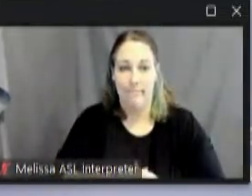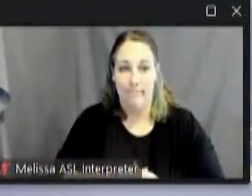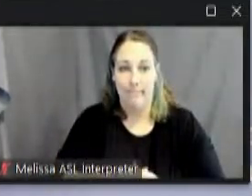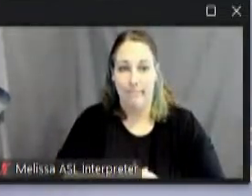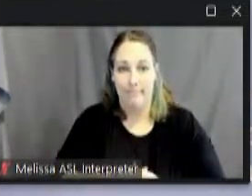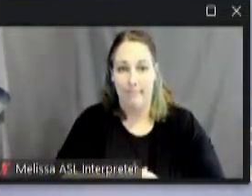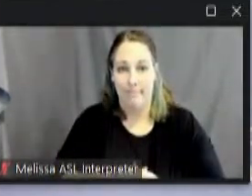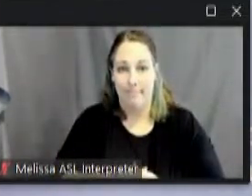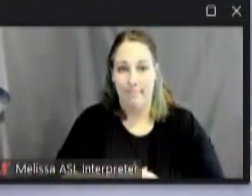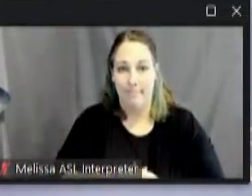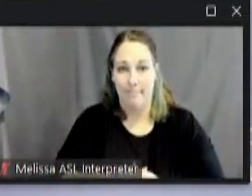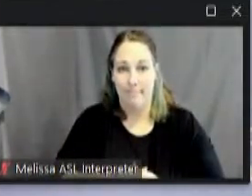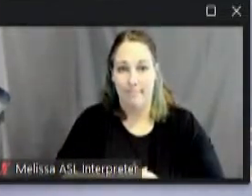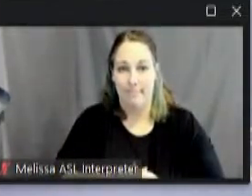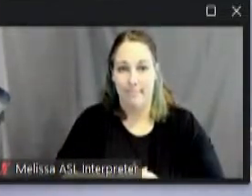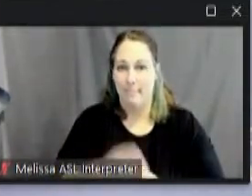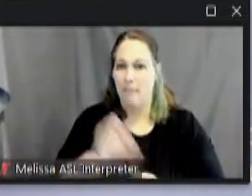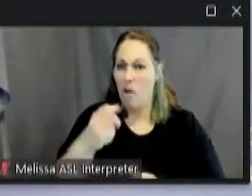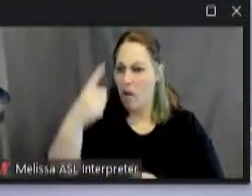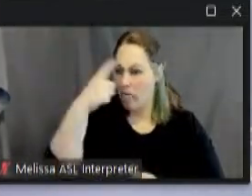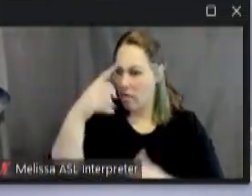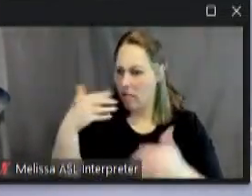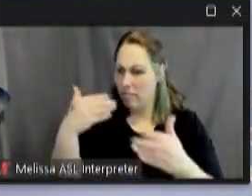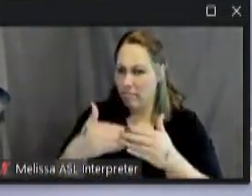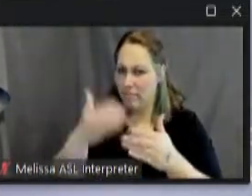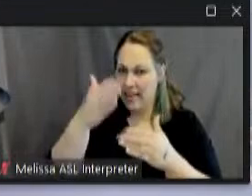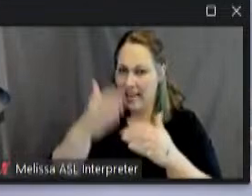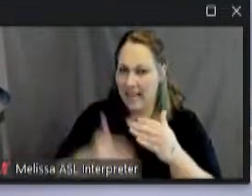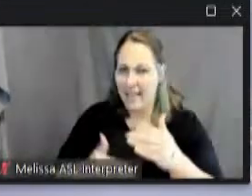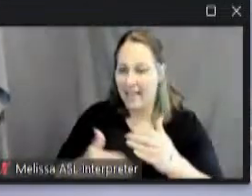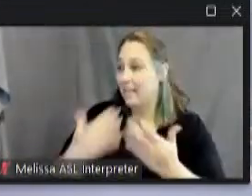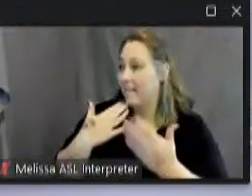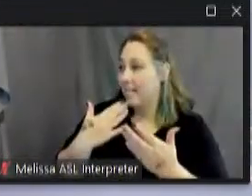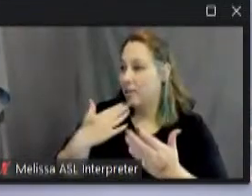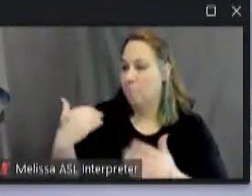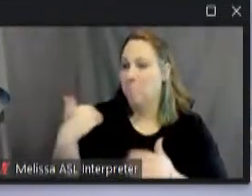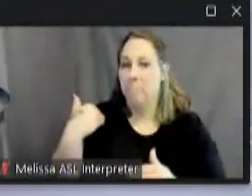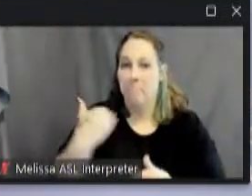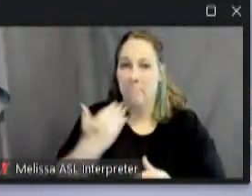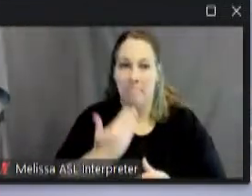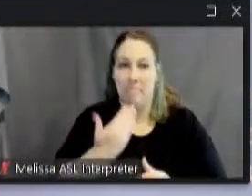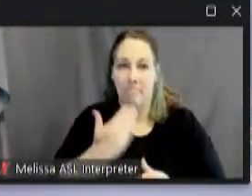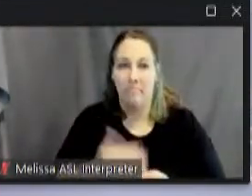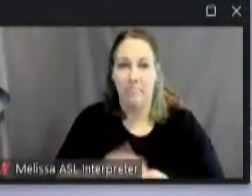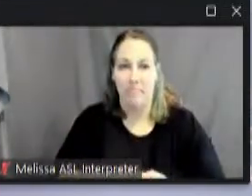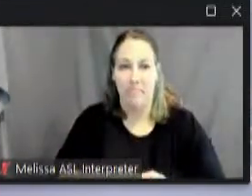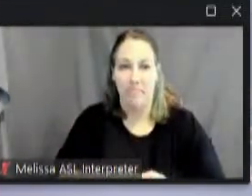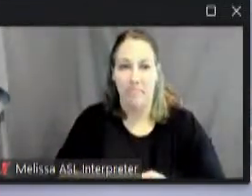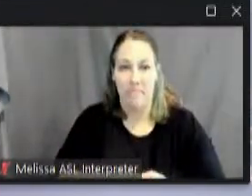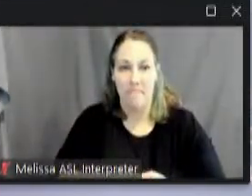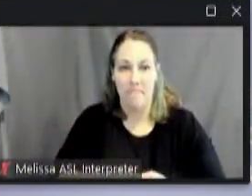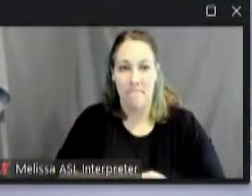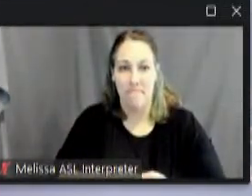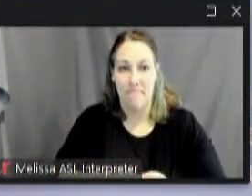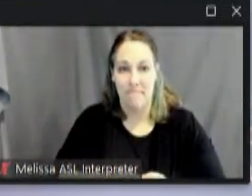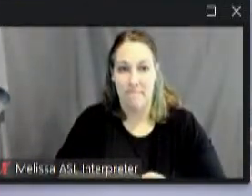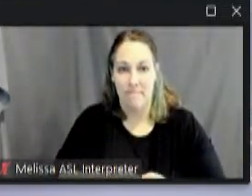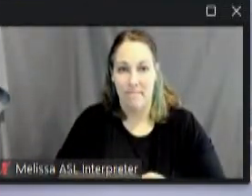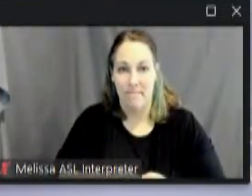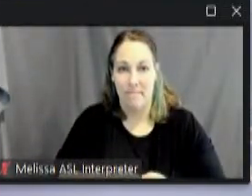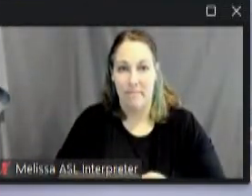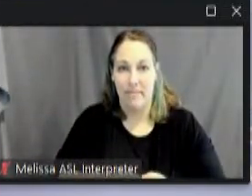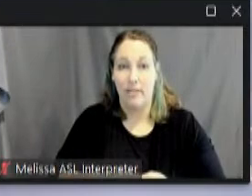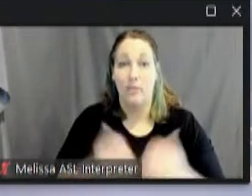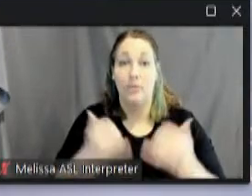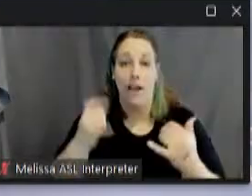Oh, I thought we were reaching the end of the hearing. Oh, thank you very much. The state has an opportunity